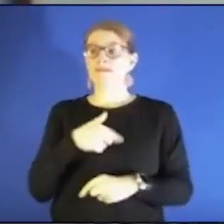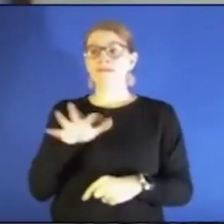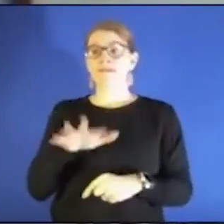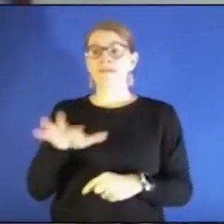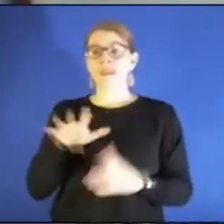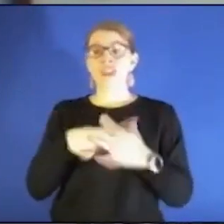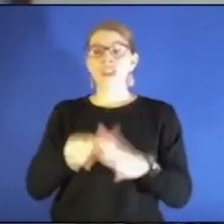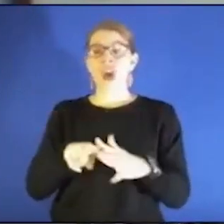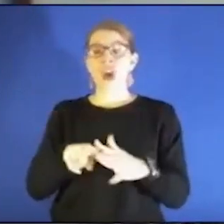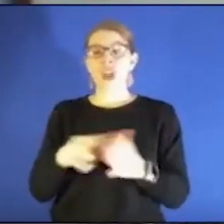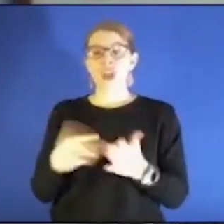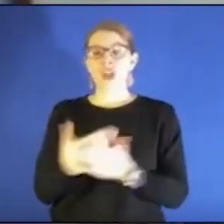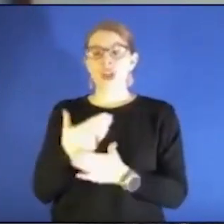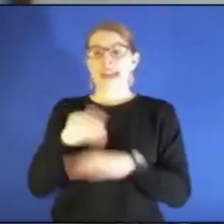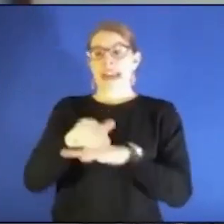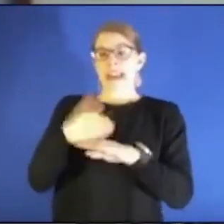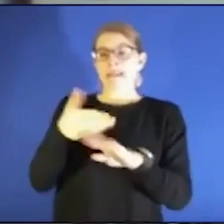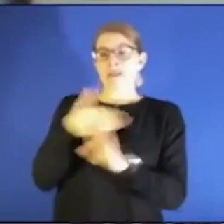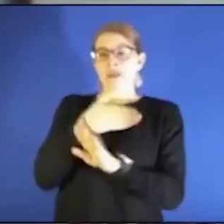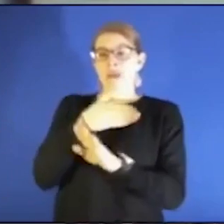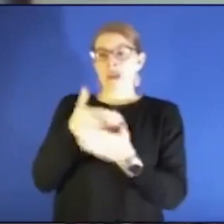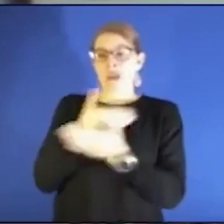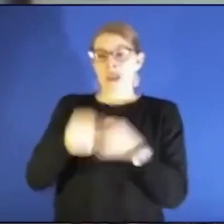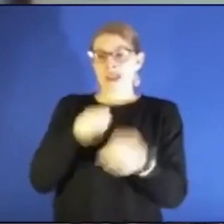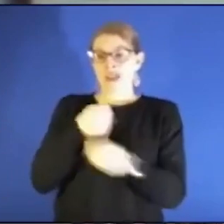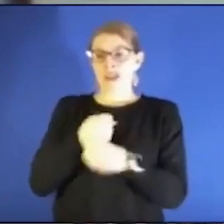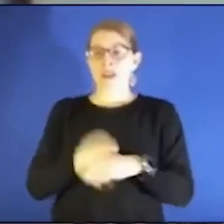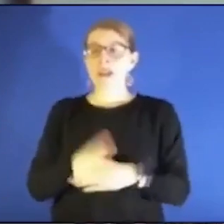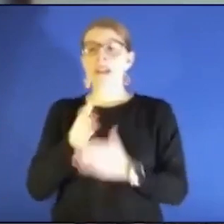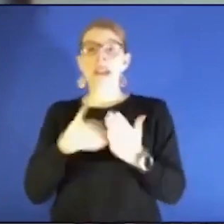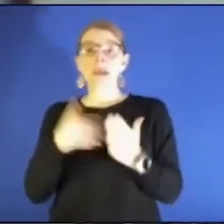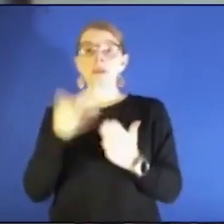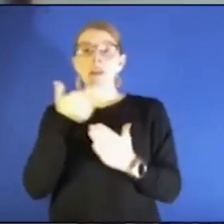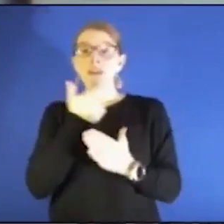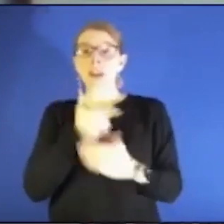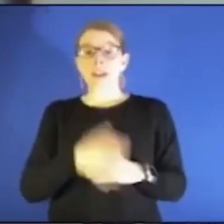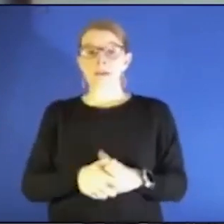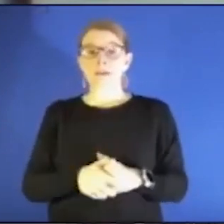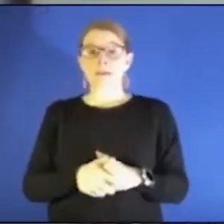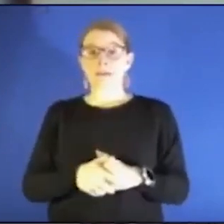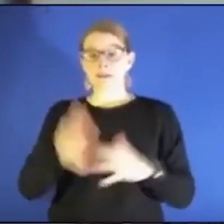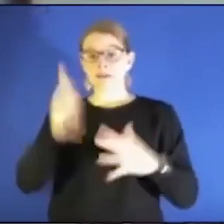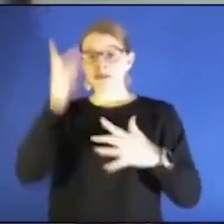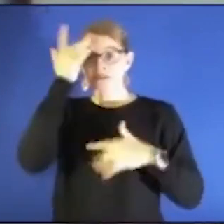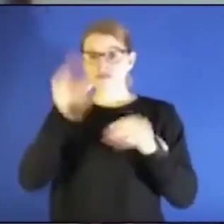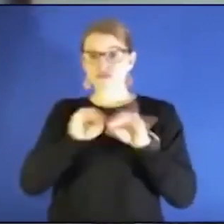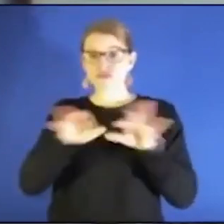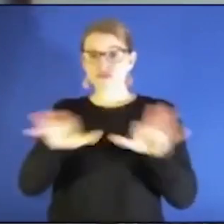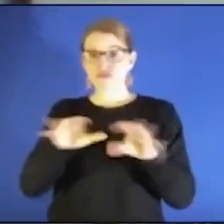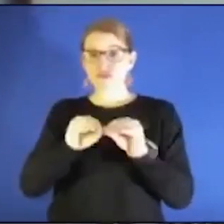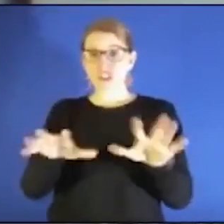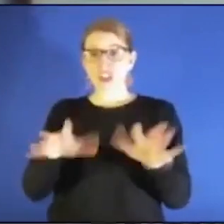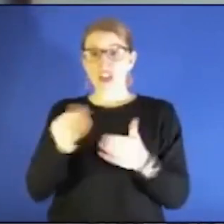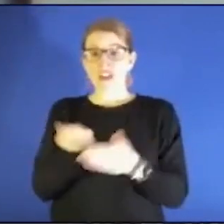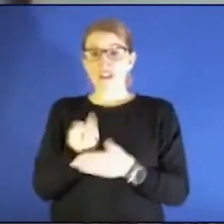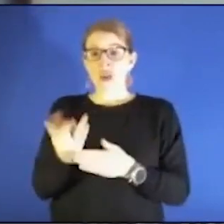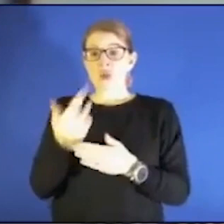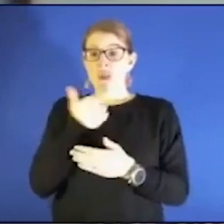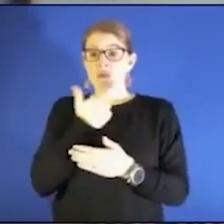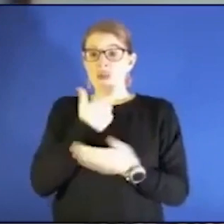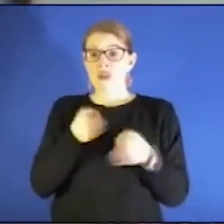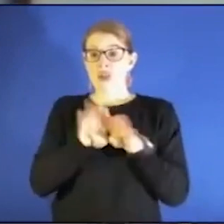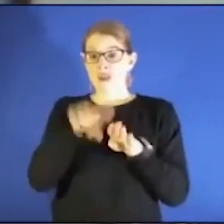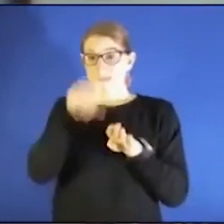Year's Eve, some restaurants were experiencing outbreaks. So we had a couple restaurants that had to close because of